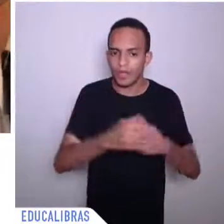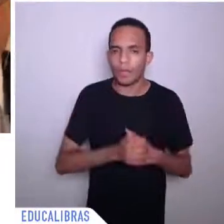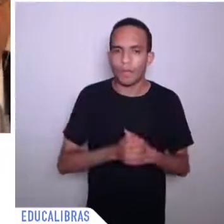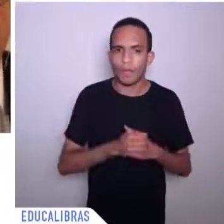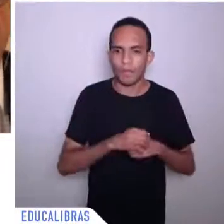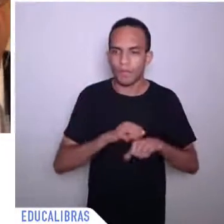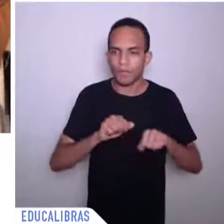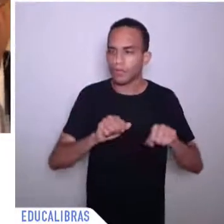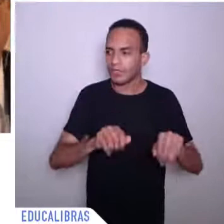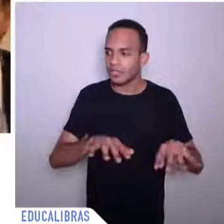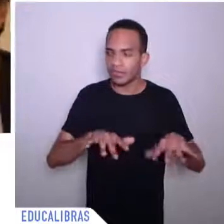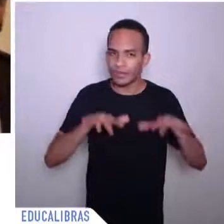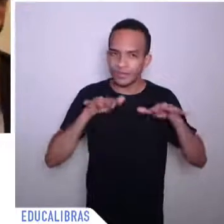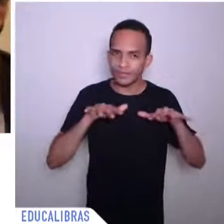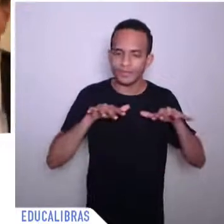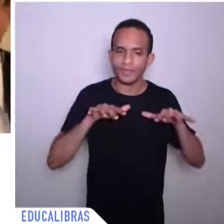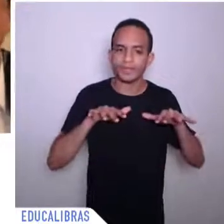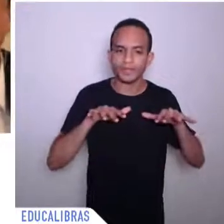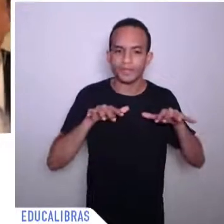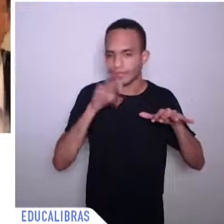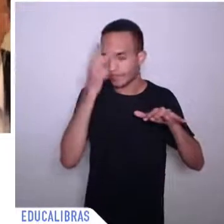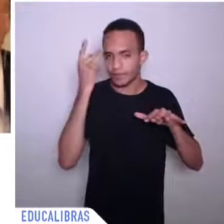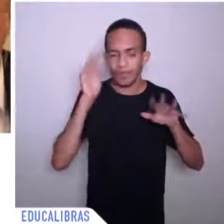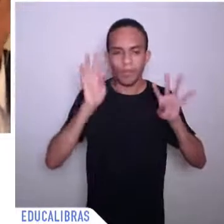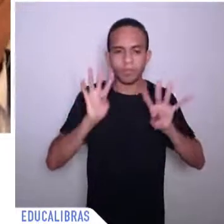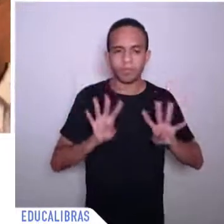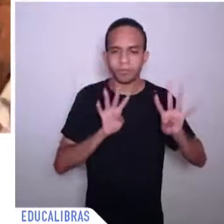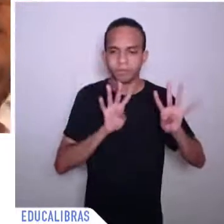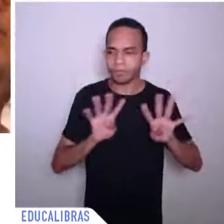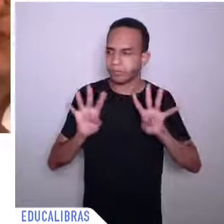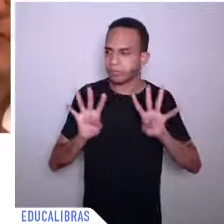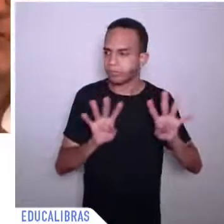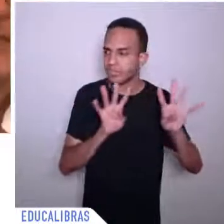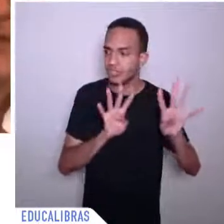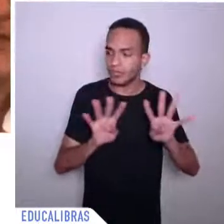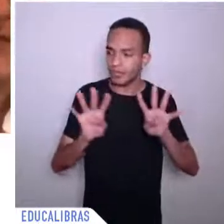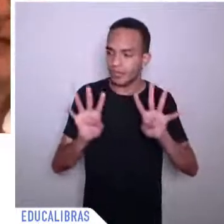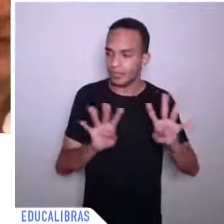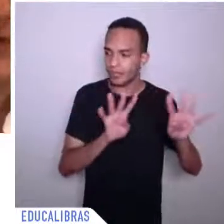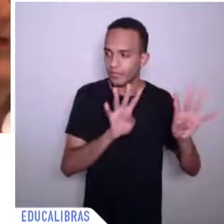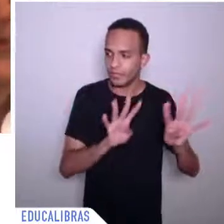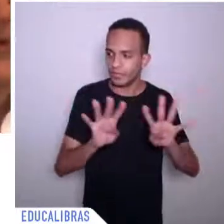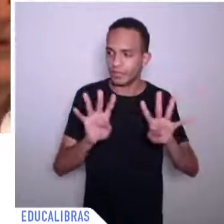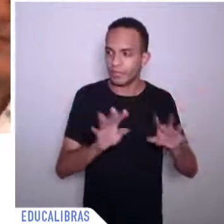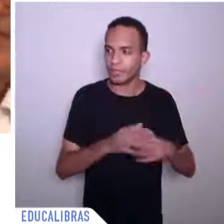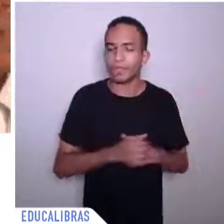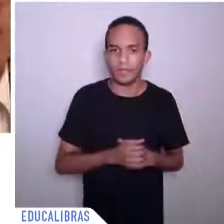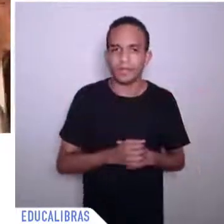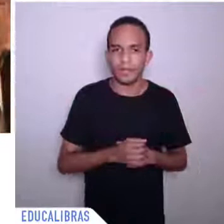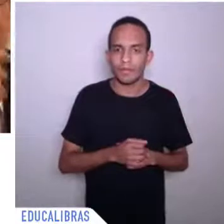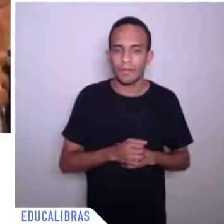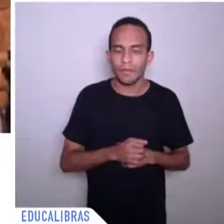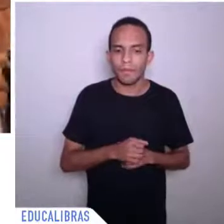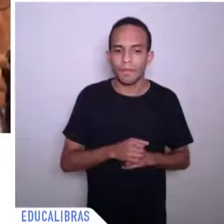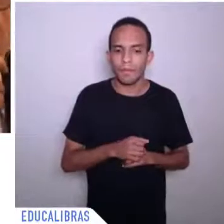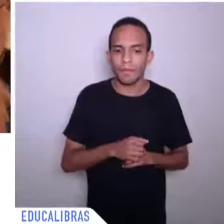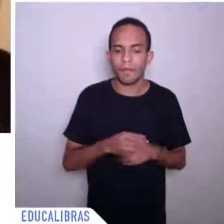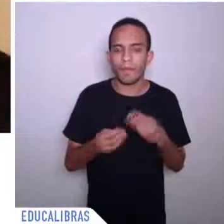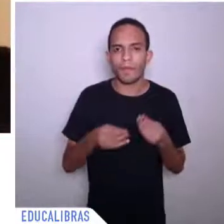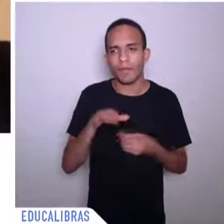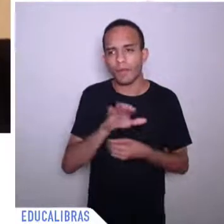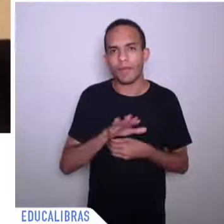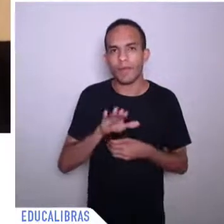and President Dilma was there as well. We were watching an attempt